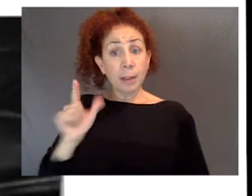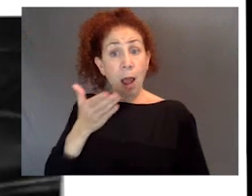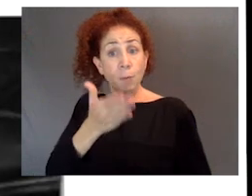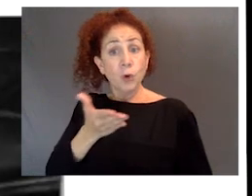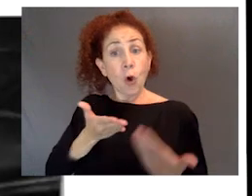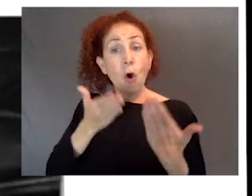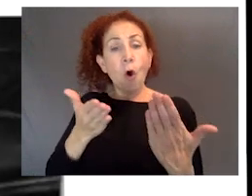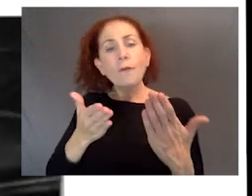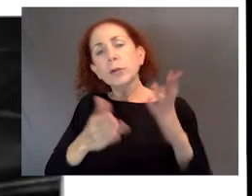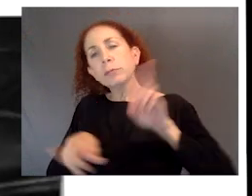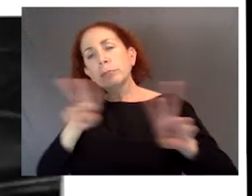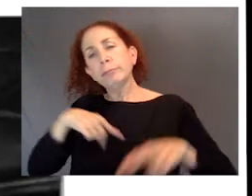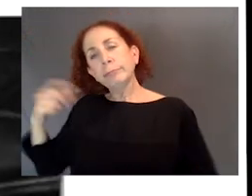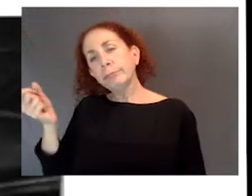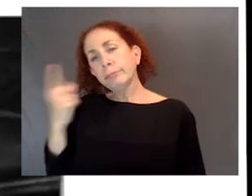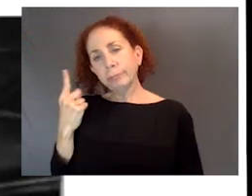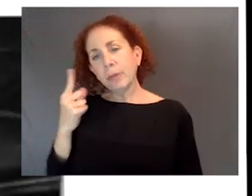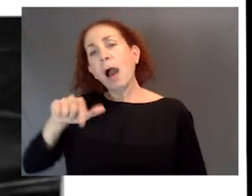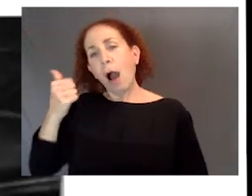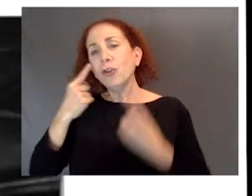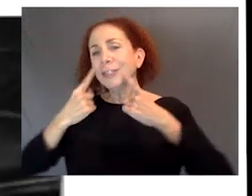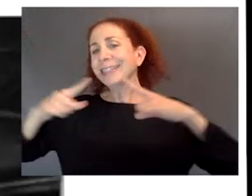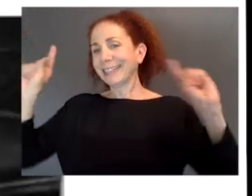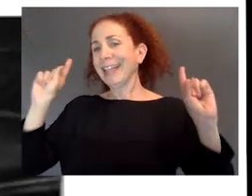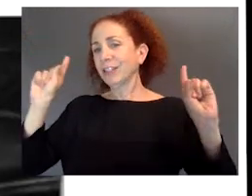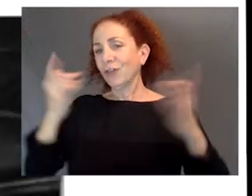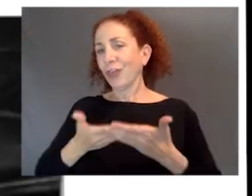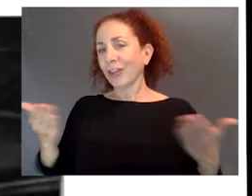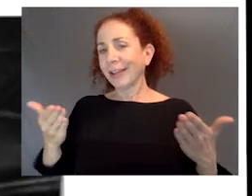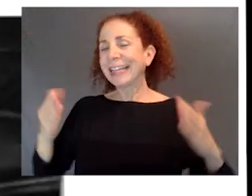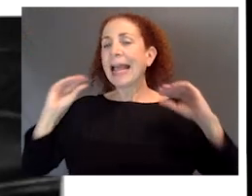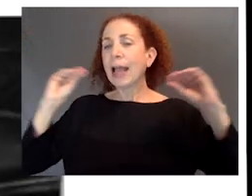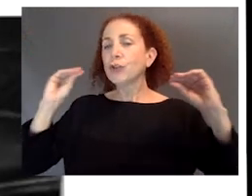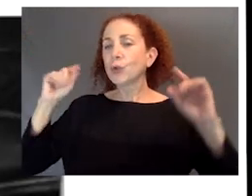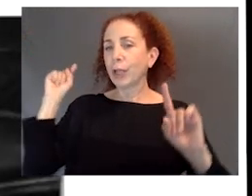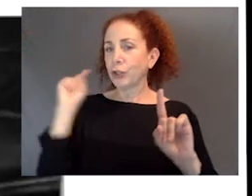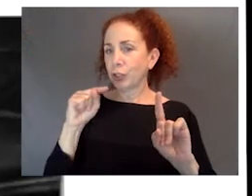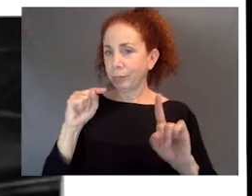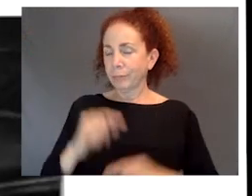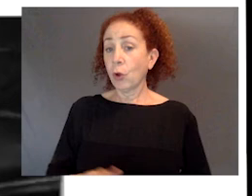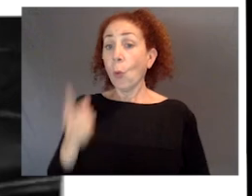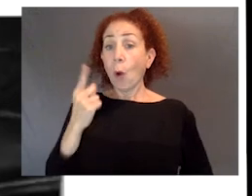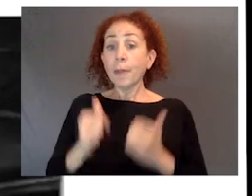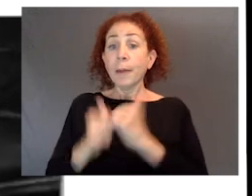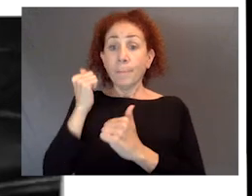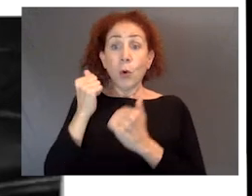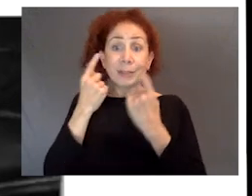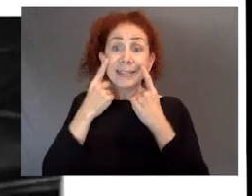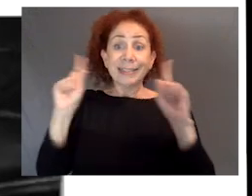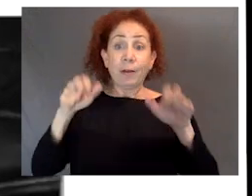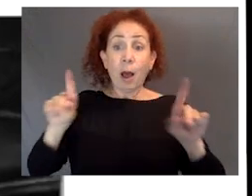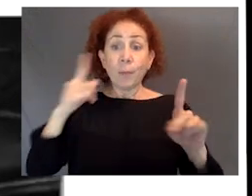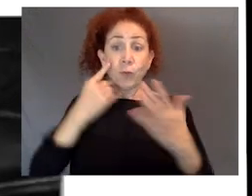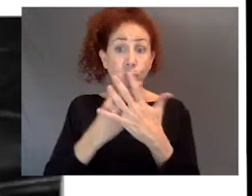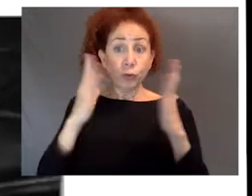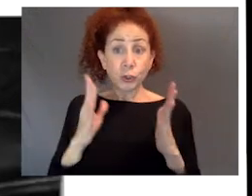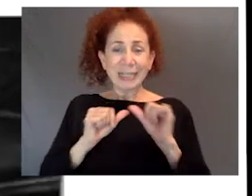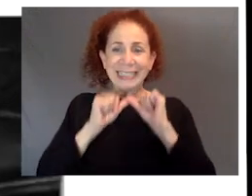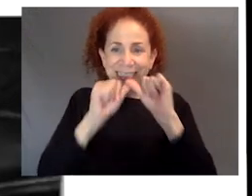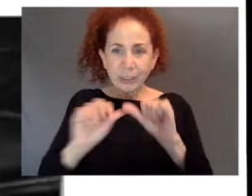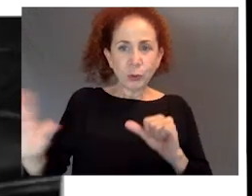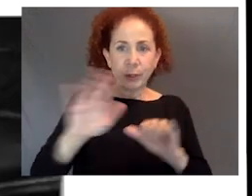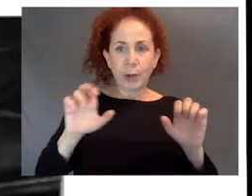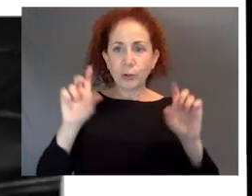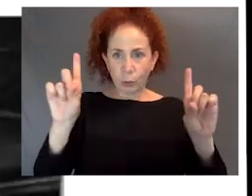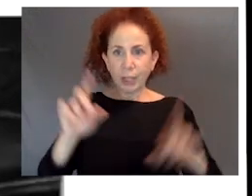library offers us insight into another successful endeavor, education. One of the most successful opportunities for prisoners was